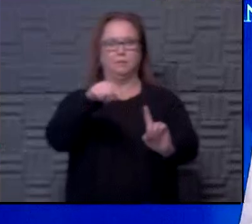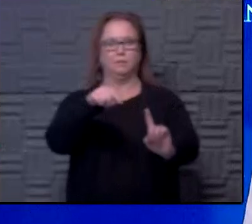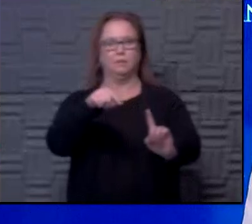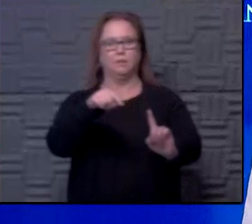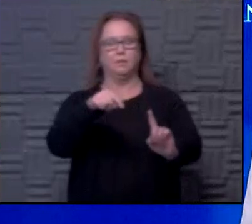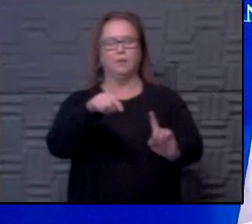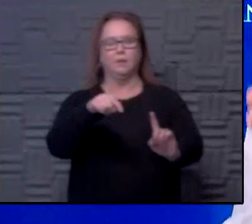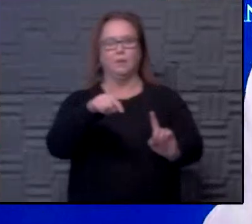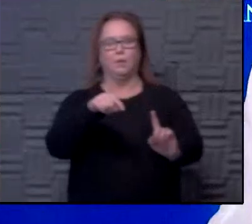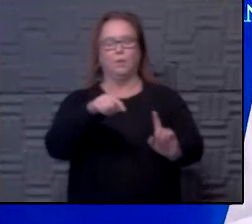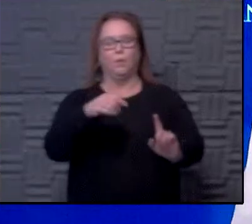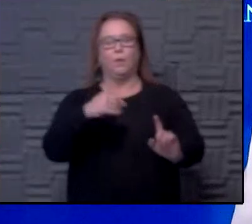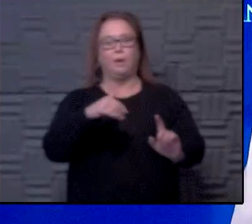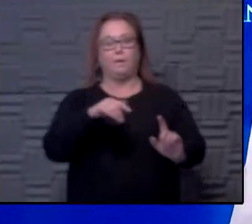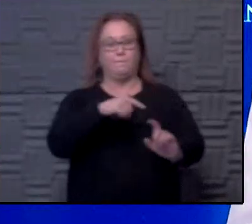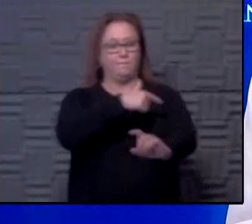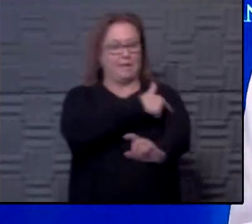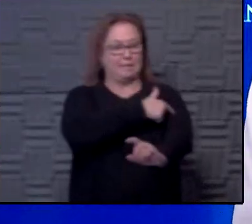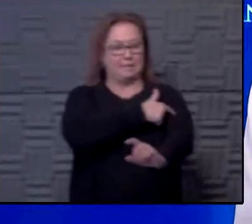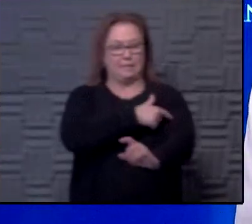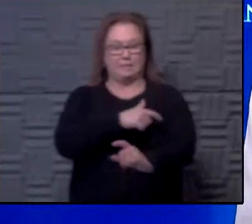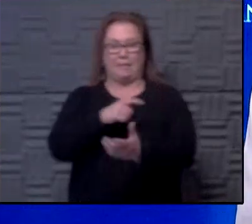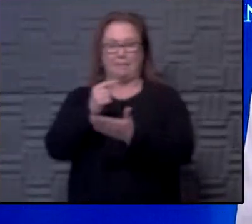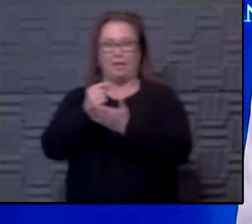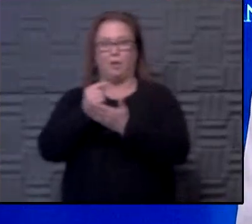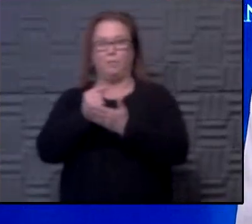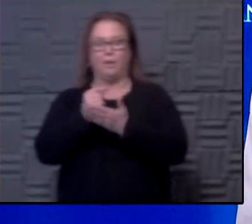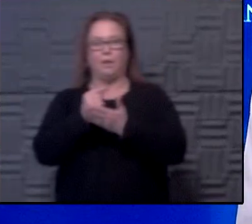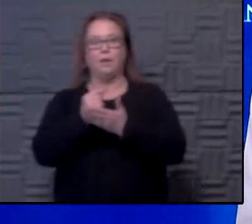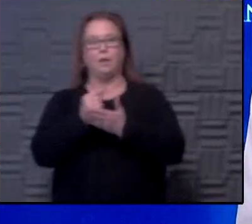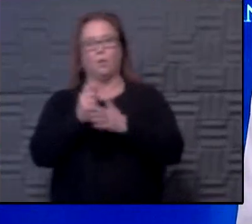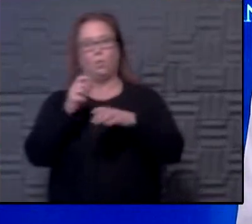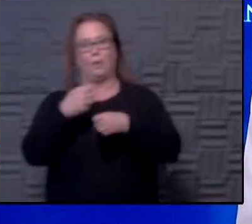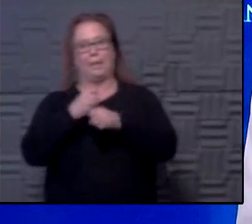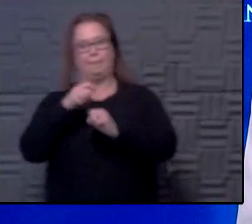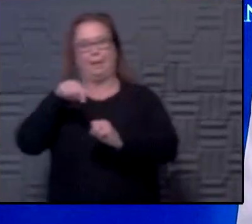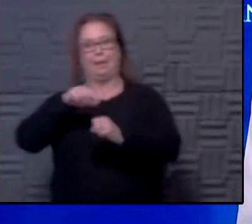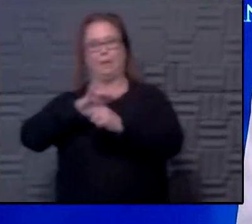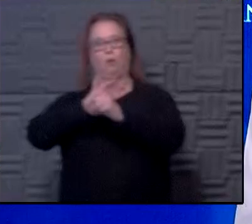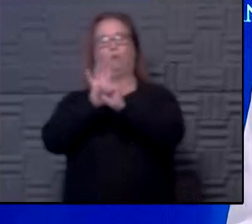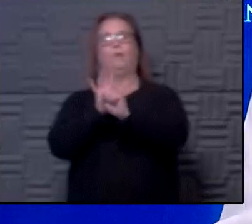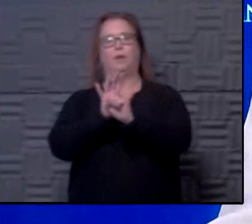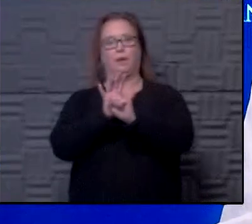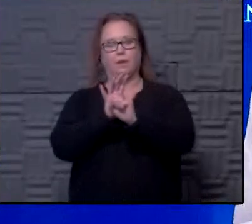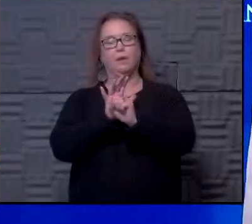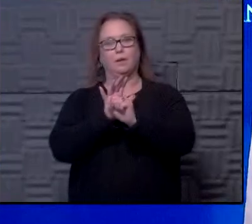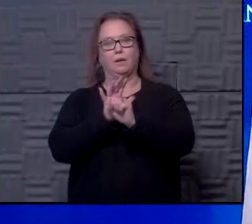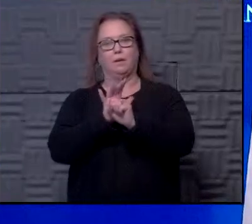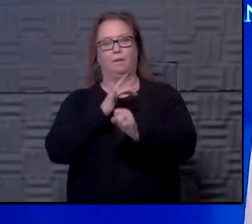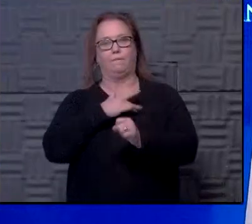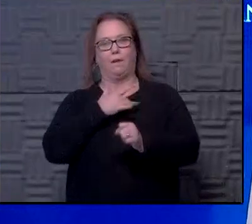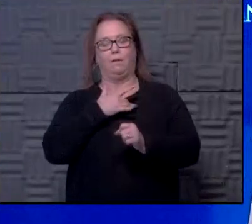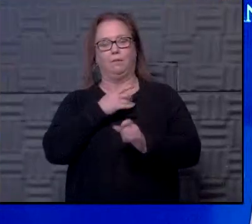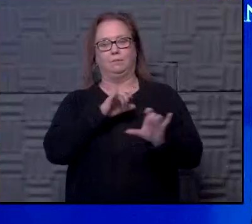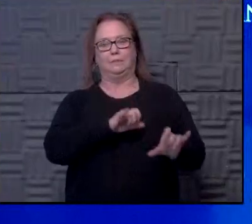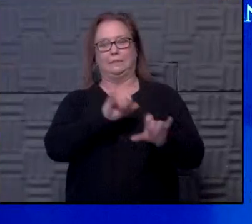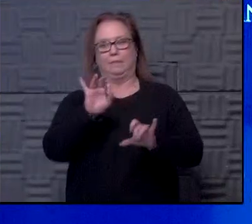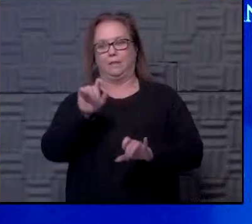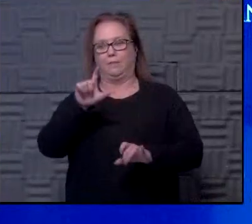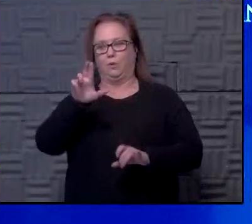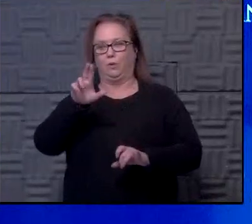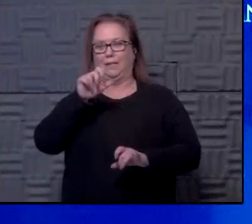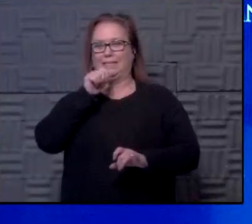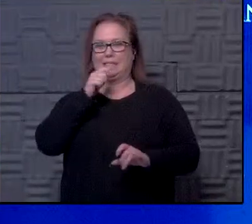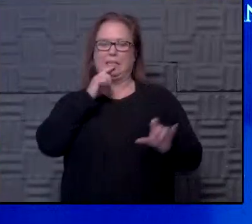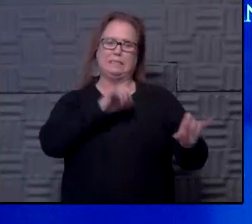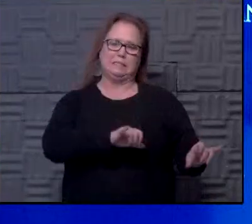is, between vaccination and oral therapy, oh wait, we can make this as bad. Yeah. We can actually make this feel like influenza instead of having people say